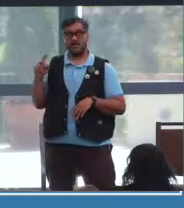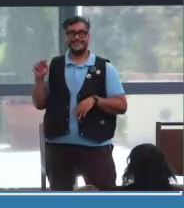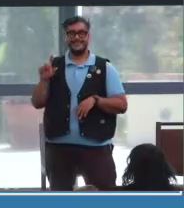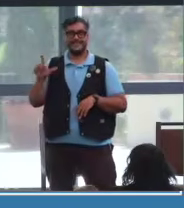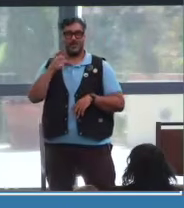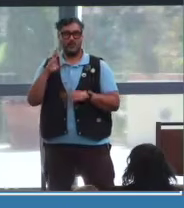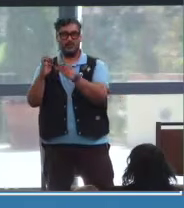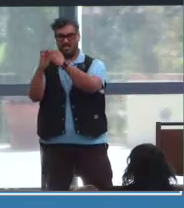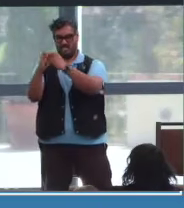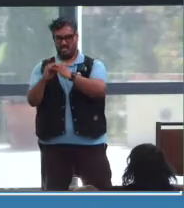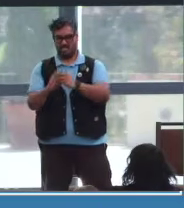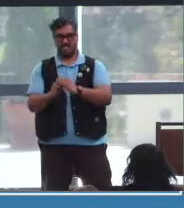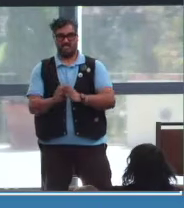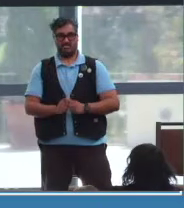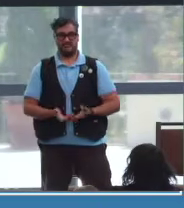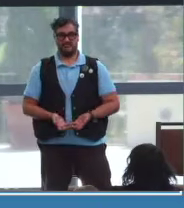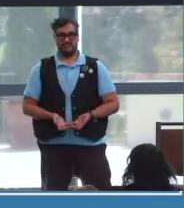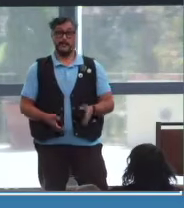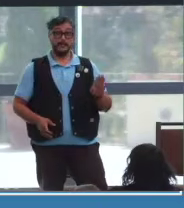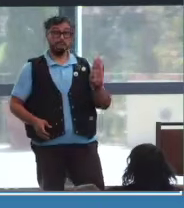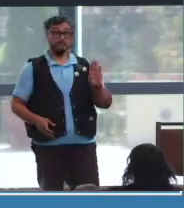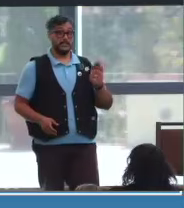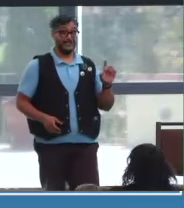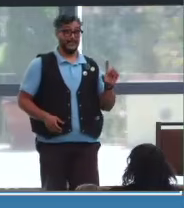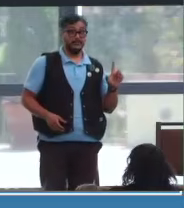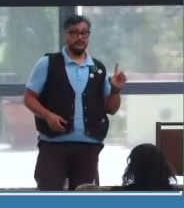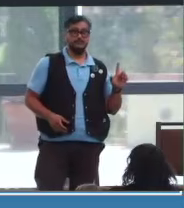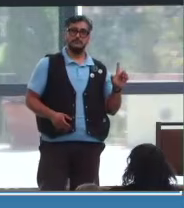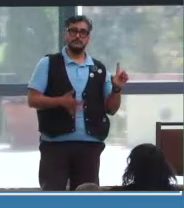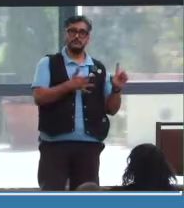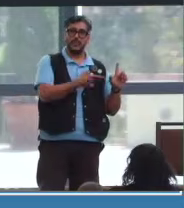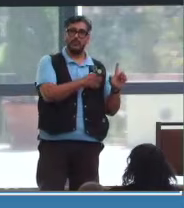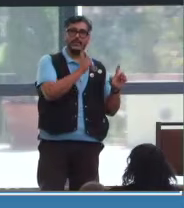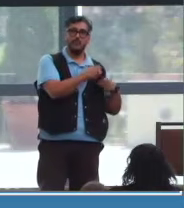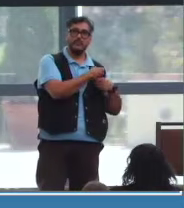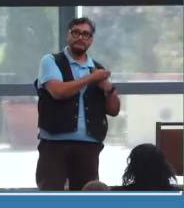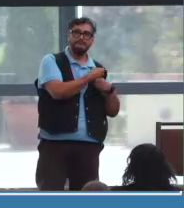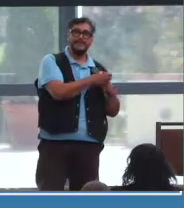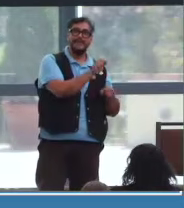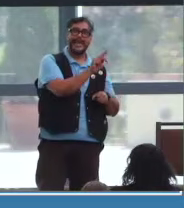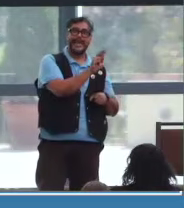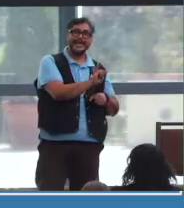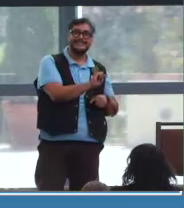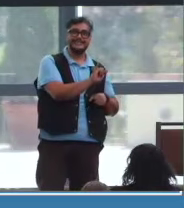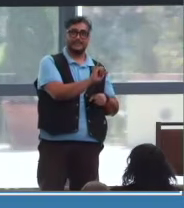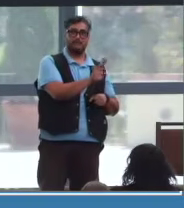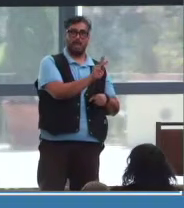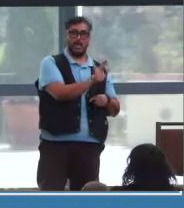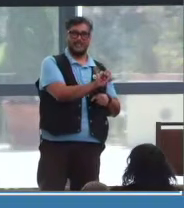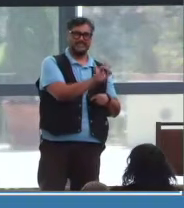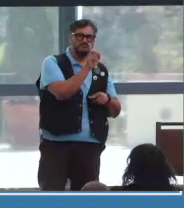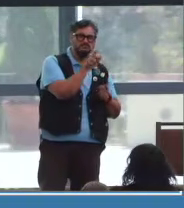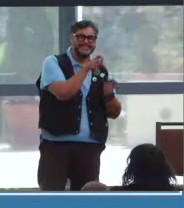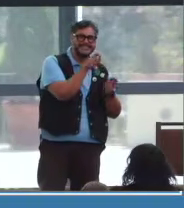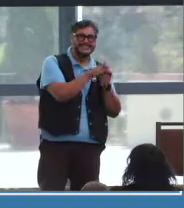say, a target malignant cell. B cells, as I mentioned, generates and secretes antibodies. Those are really specific